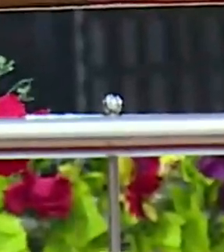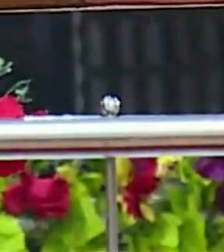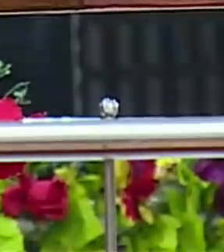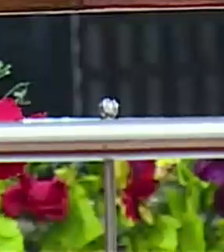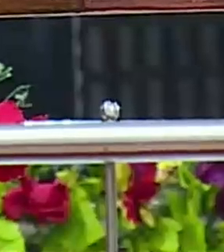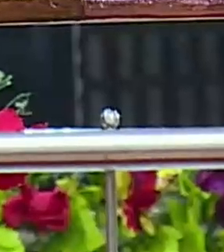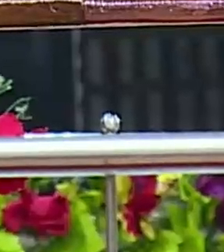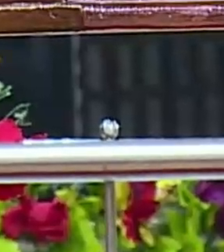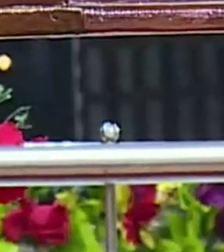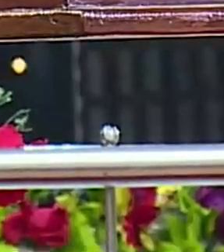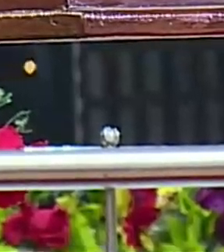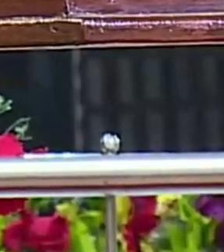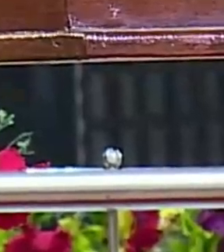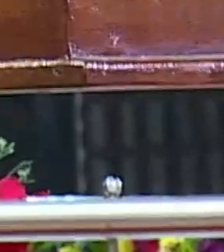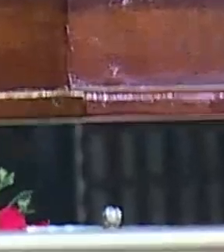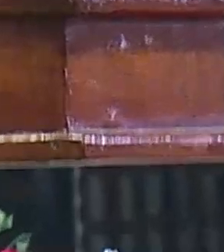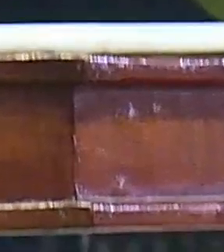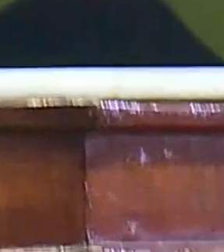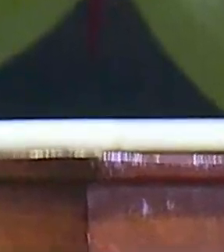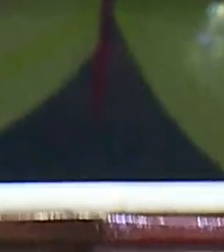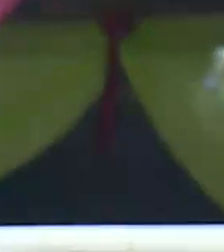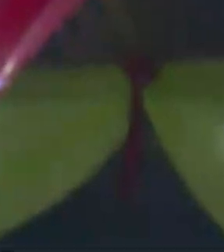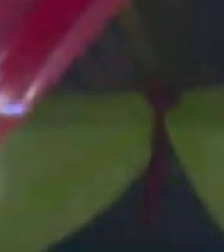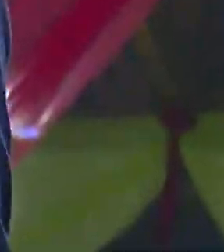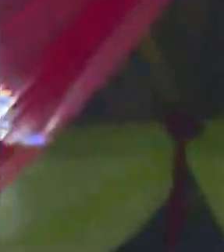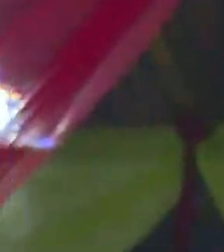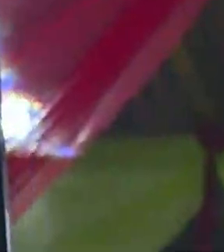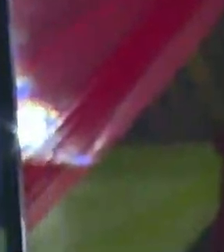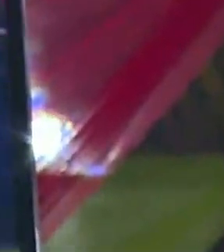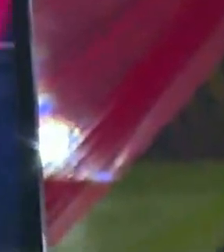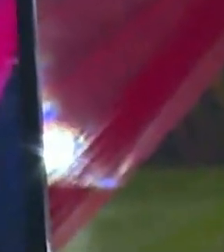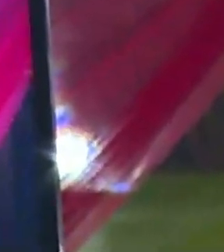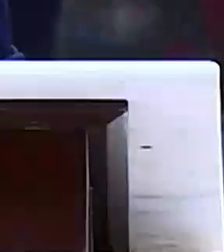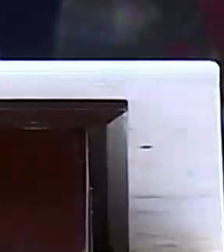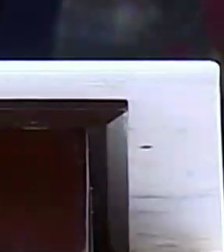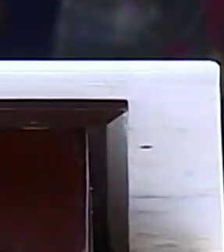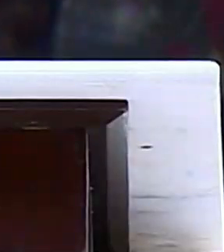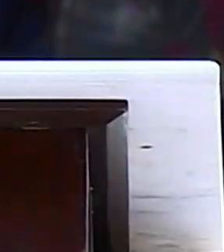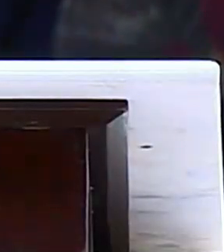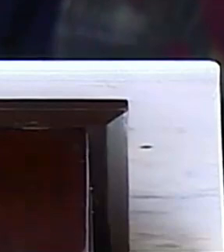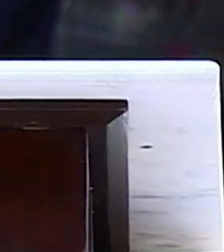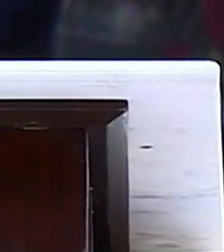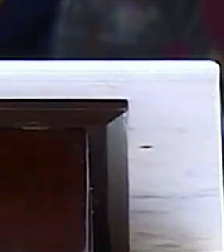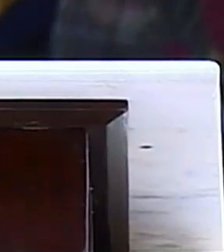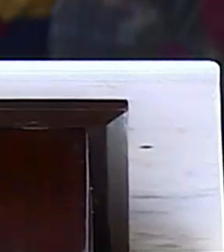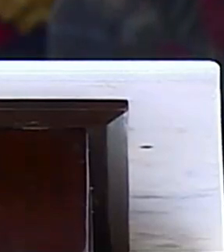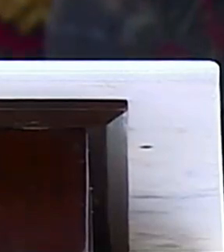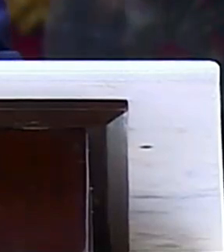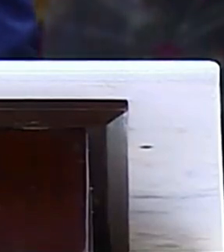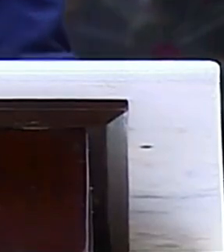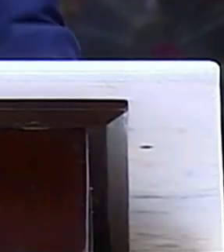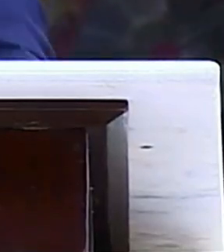Father. In Jesus' mighty name we pray. And everybody will say,